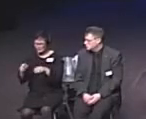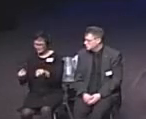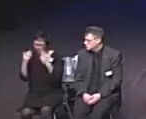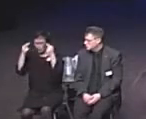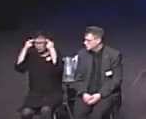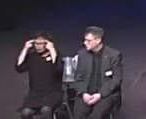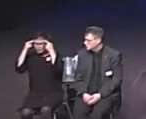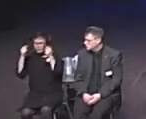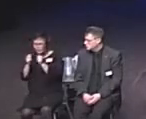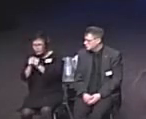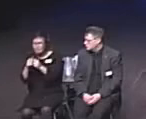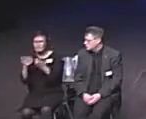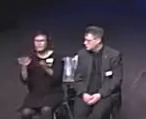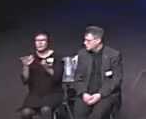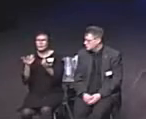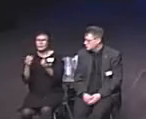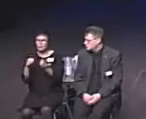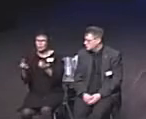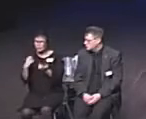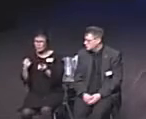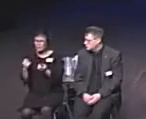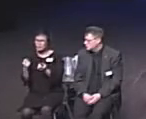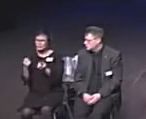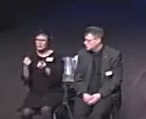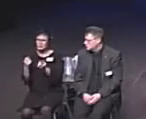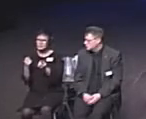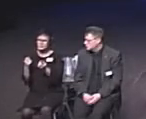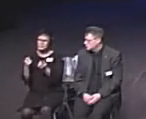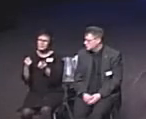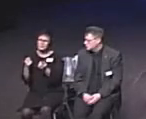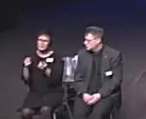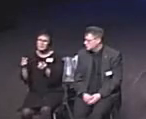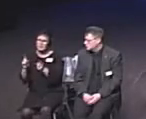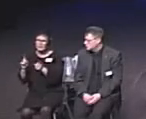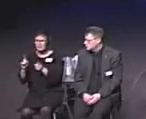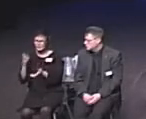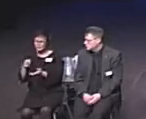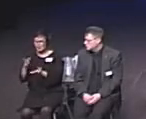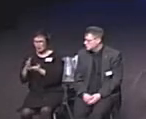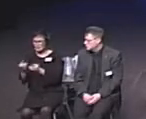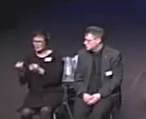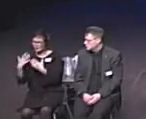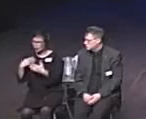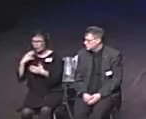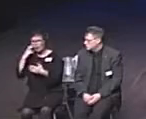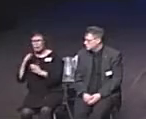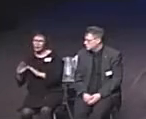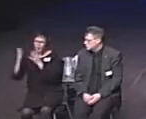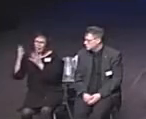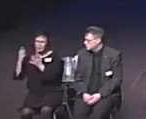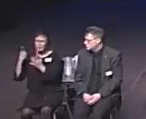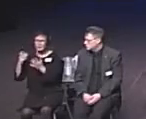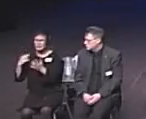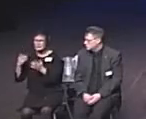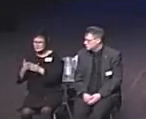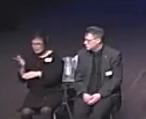also examples to make it more visible to what happens in the ordinary day life to really understand